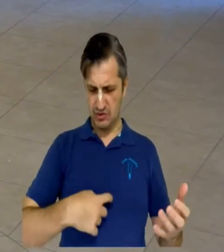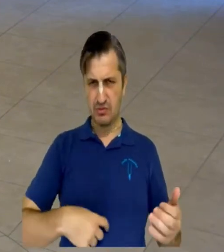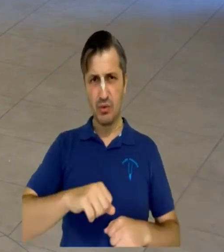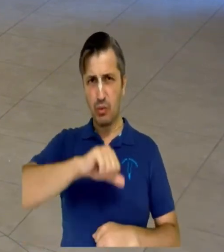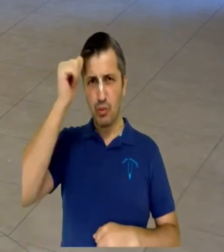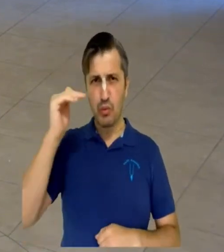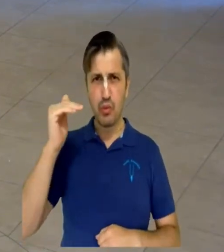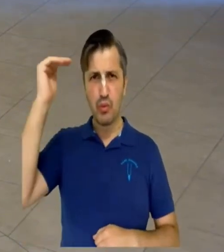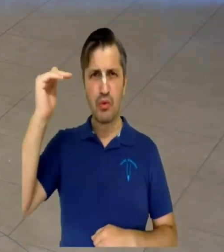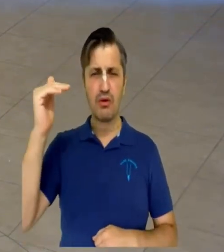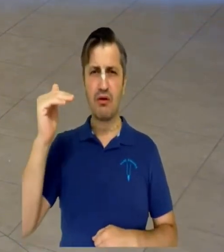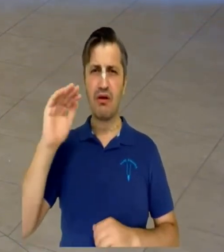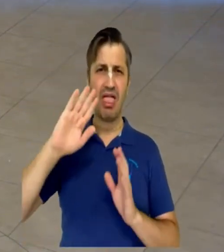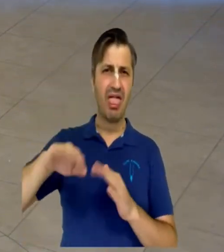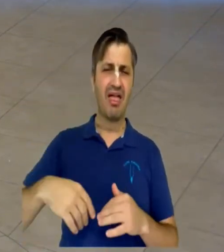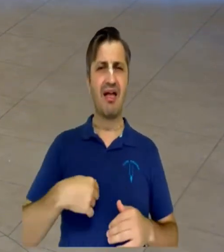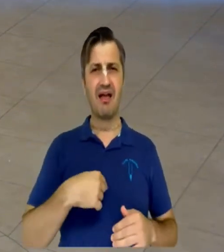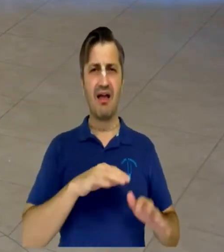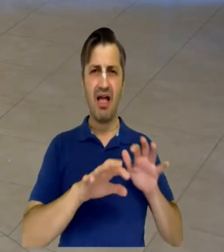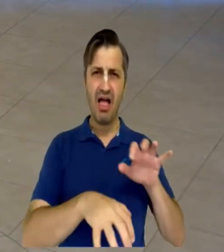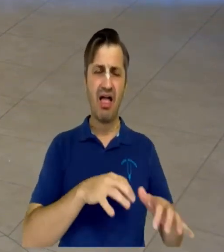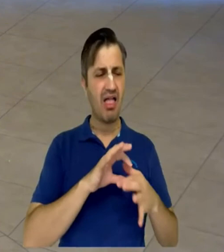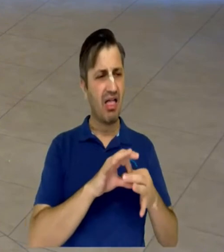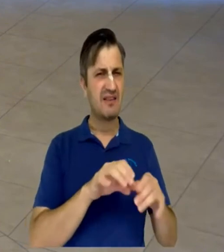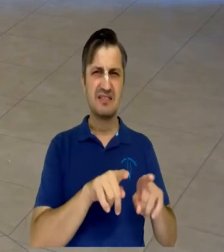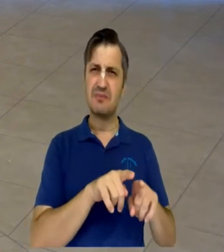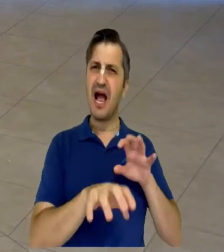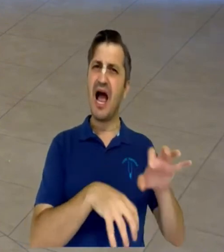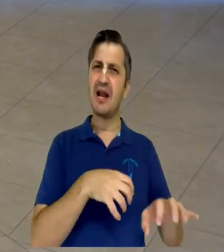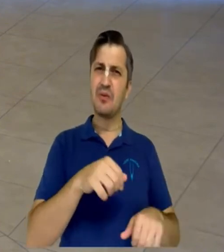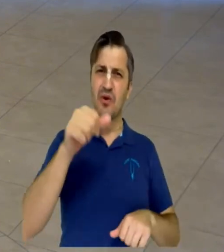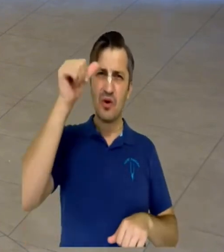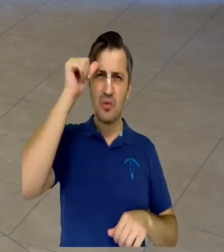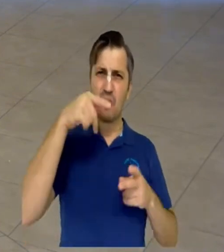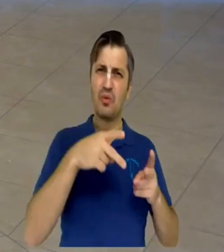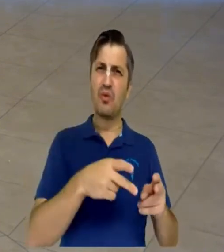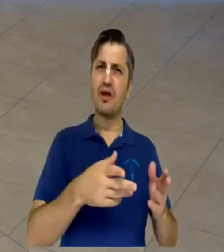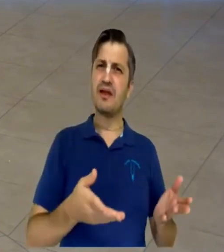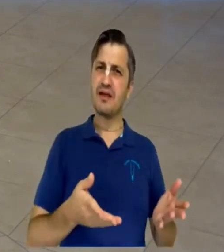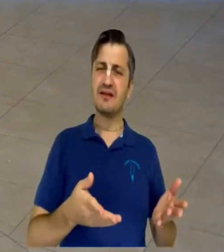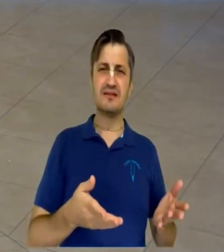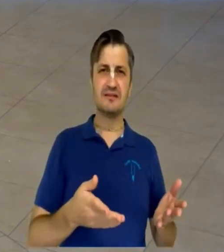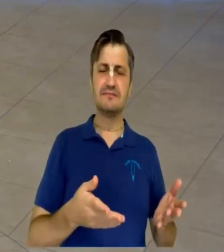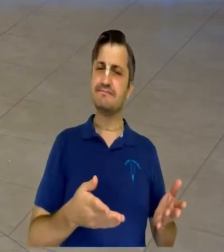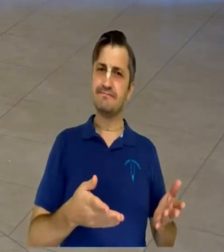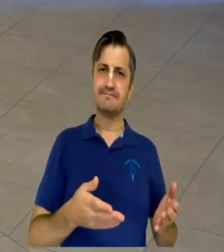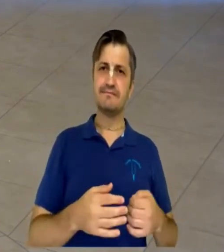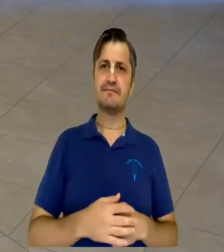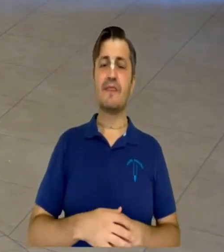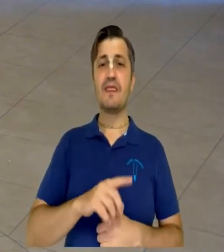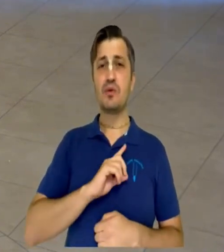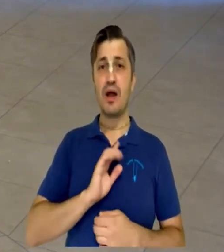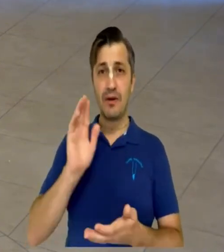Dehinosmin yatha dehe kaumaram yovananjara tatha dehantara prapti dhiras tatra namuhyati. The wise